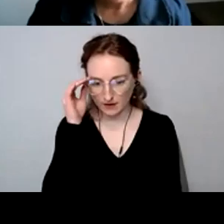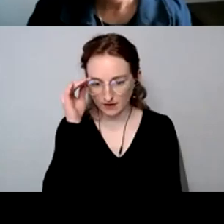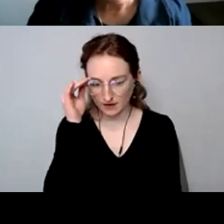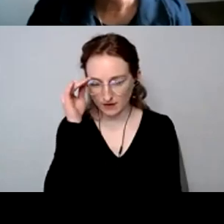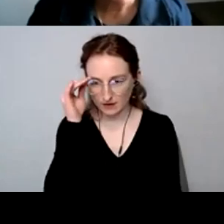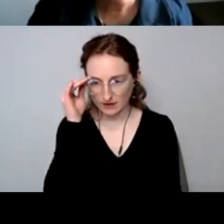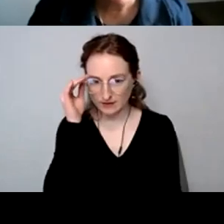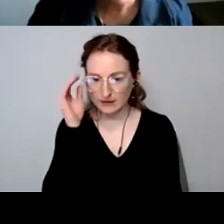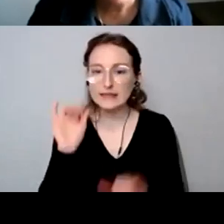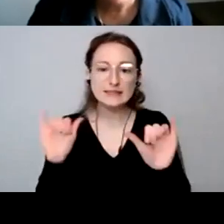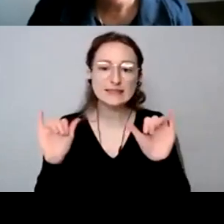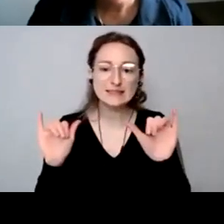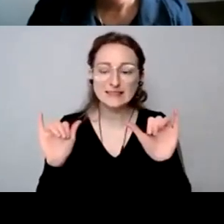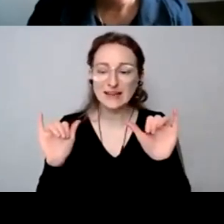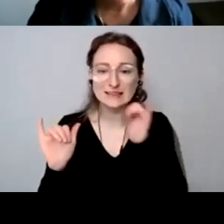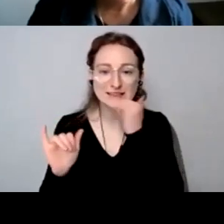Oops,